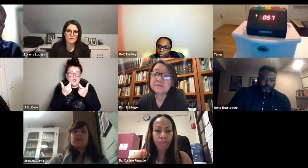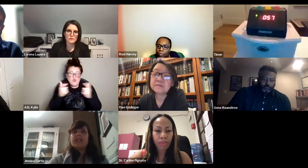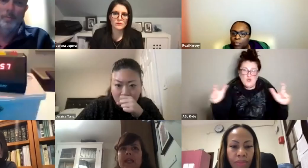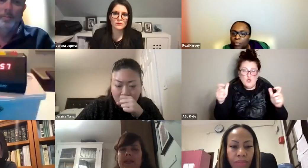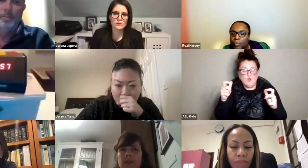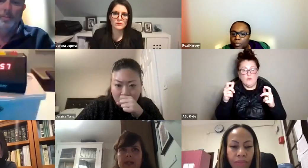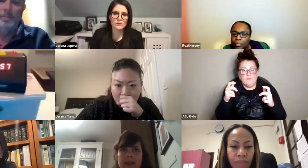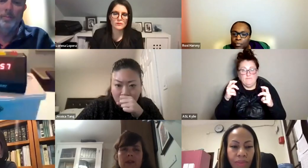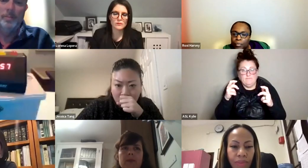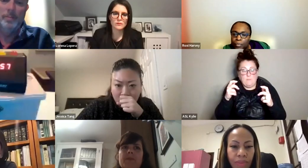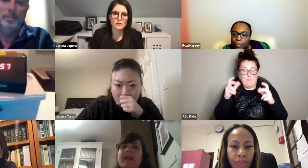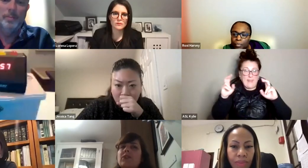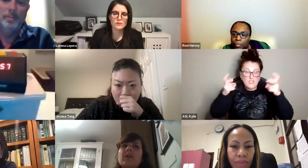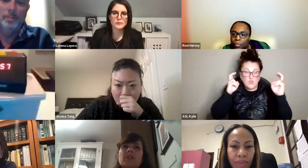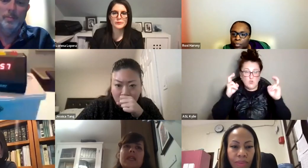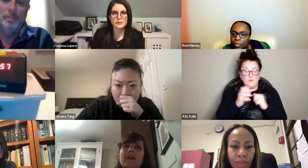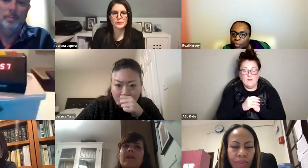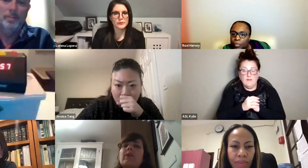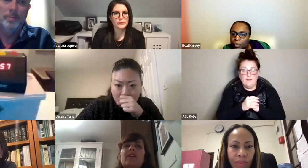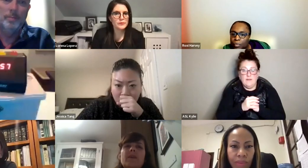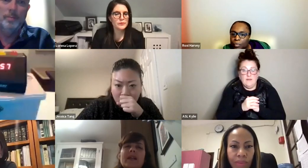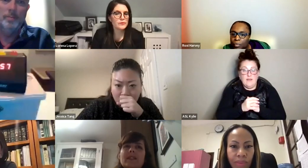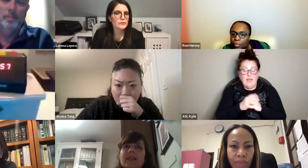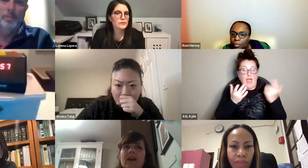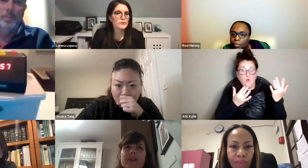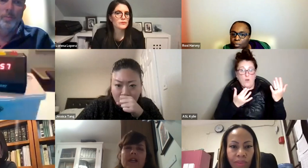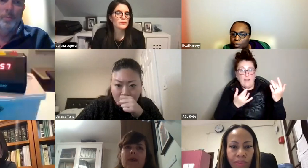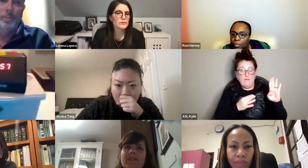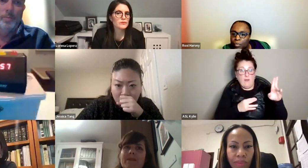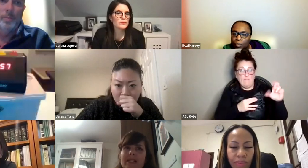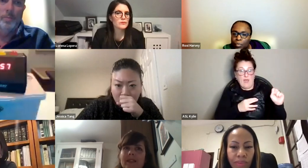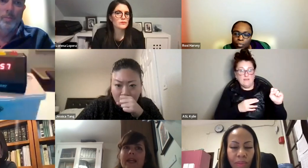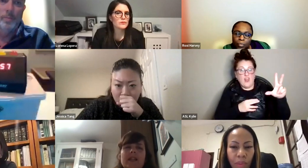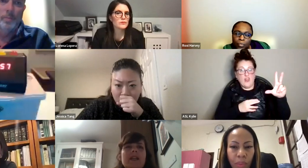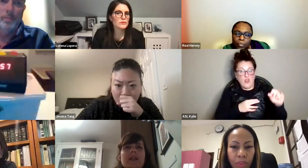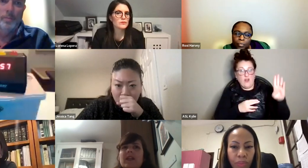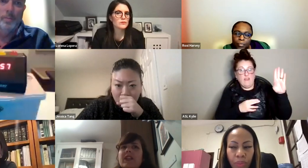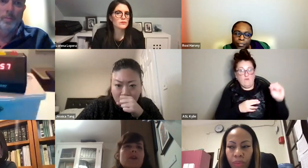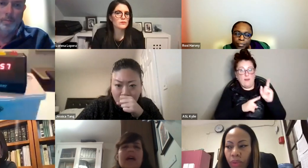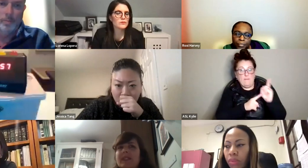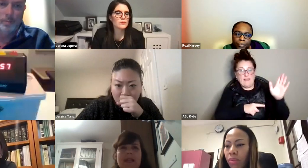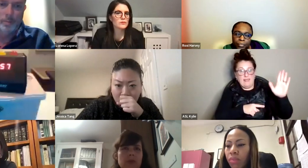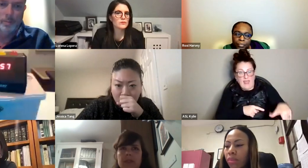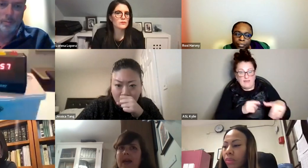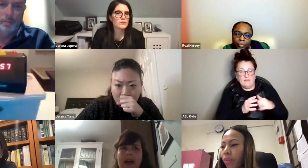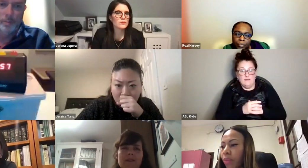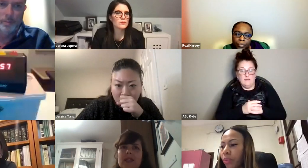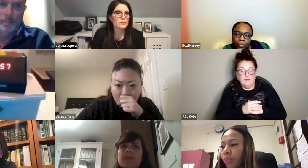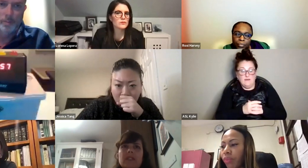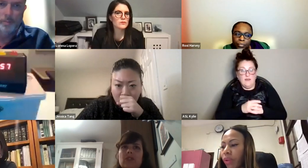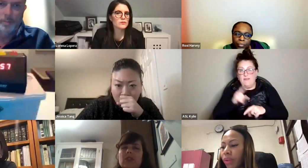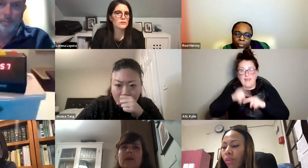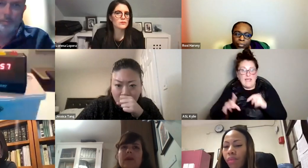And I'm routinely on the corner with parents who don't speak English waiting for buses that are 30, 45 minutes late. They don't have the same tools I